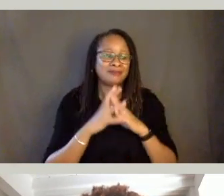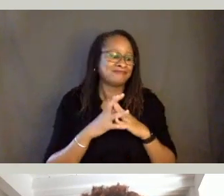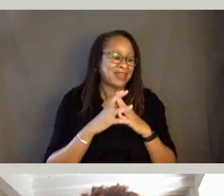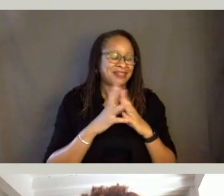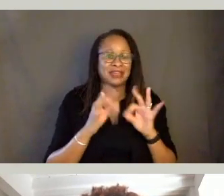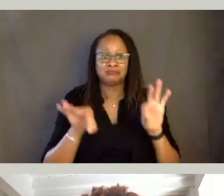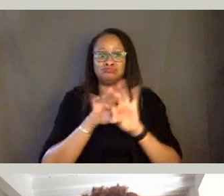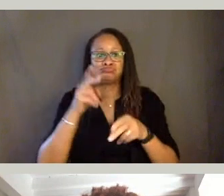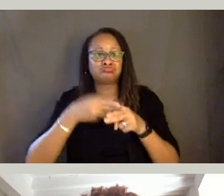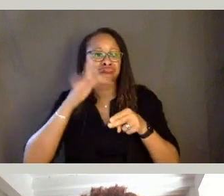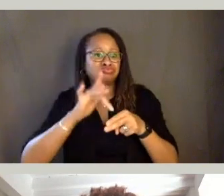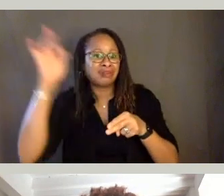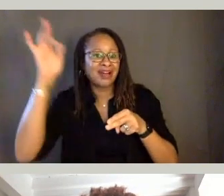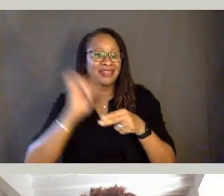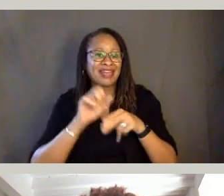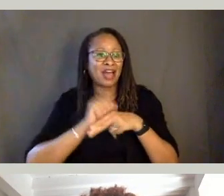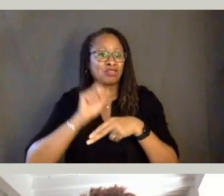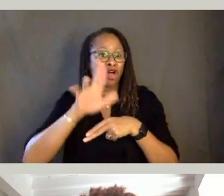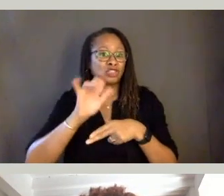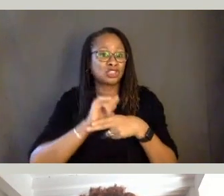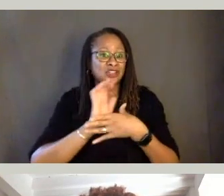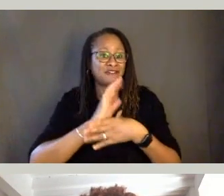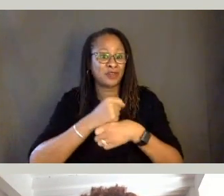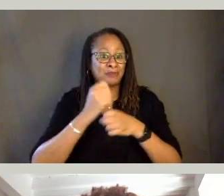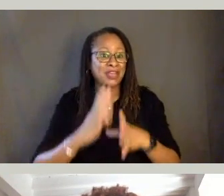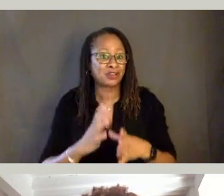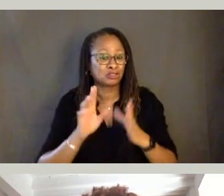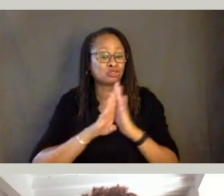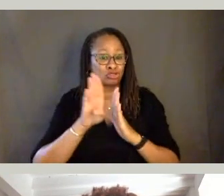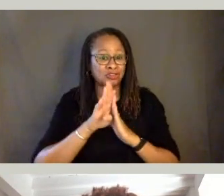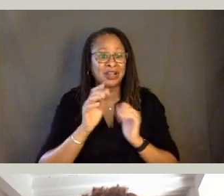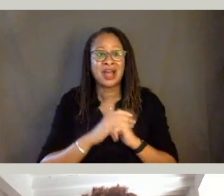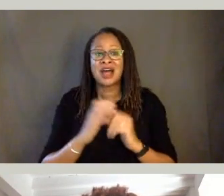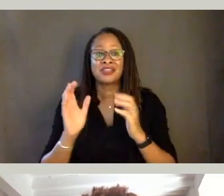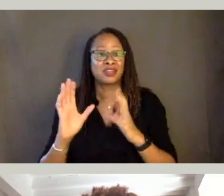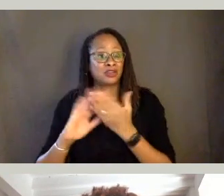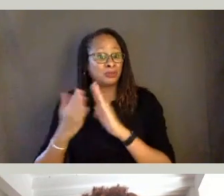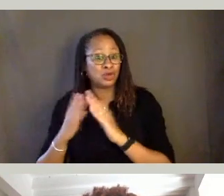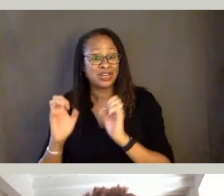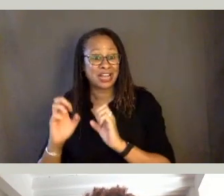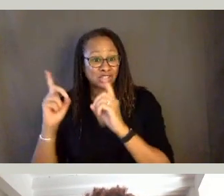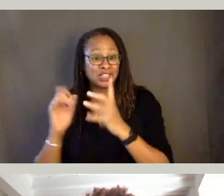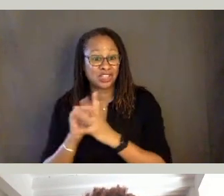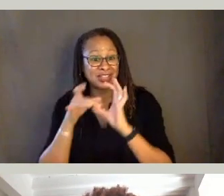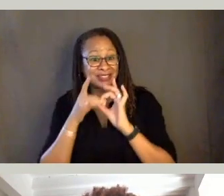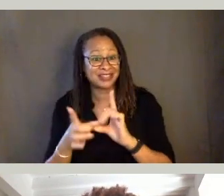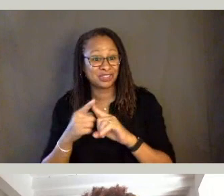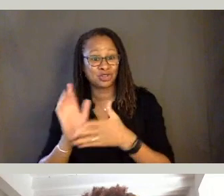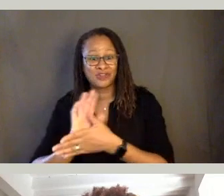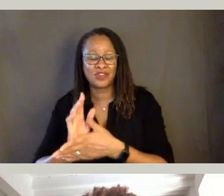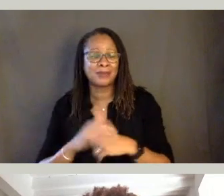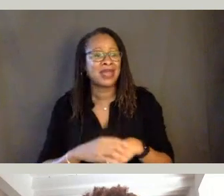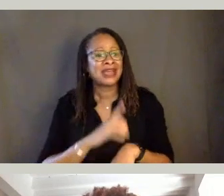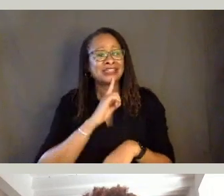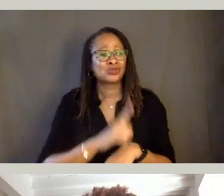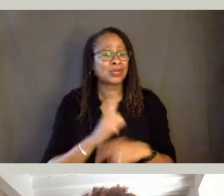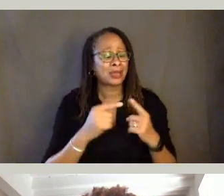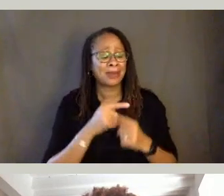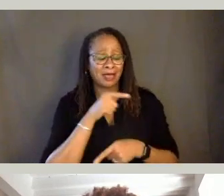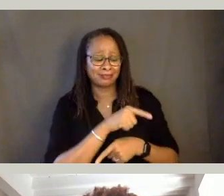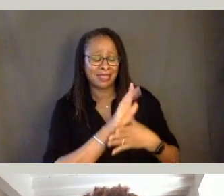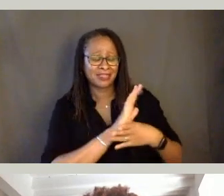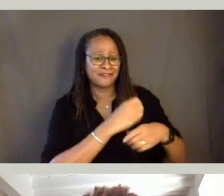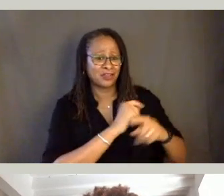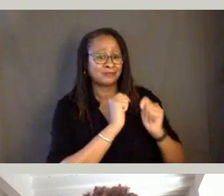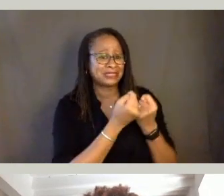whether that's the education and community programming tied to the film. So to me, it's really about what the film team's goals are, and